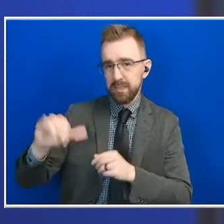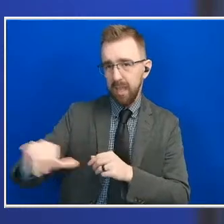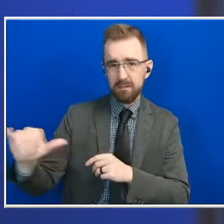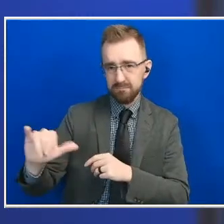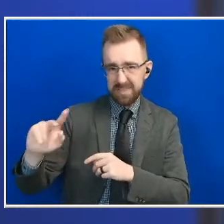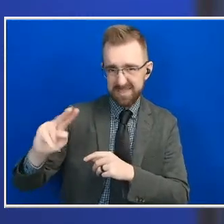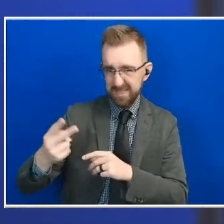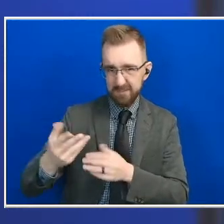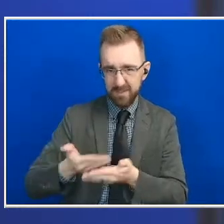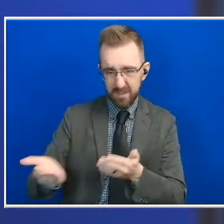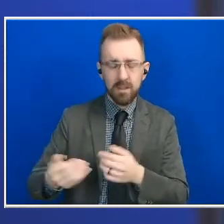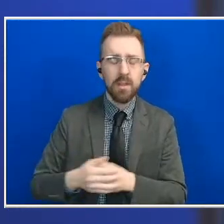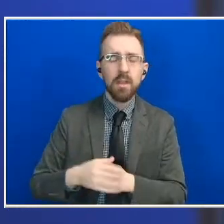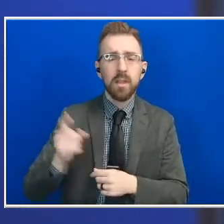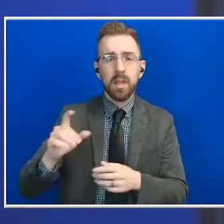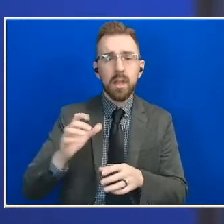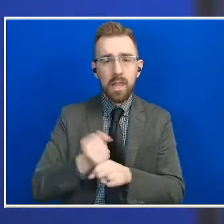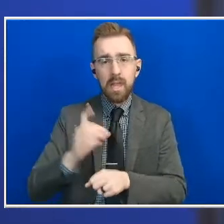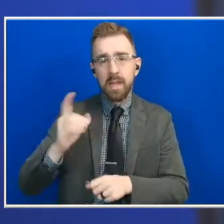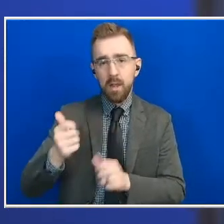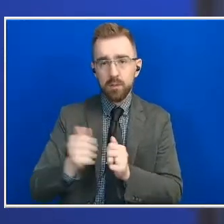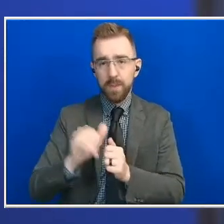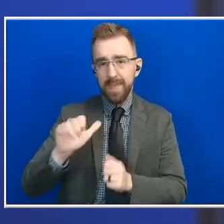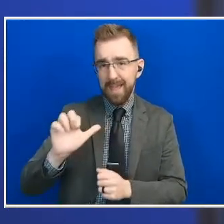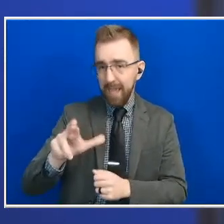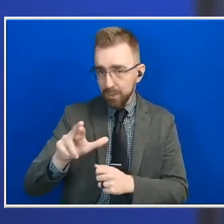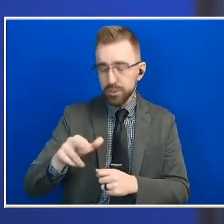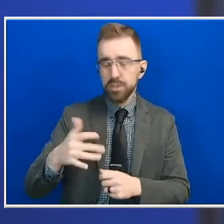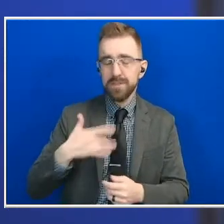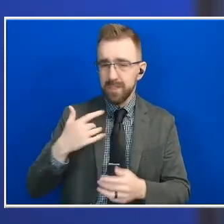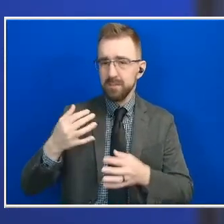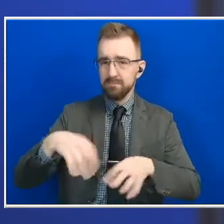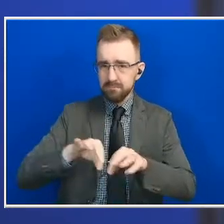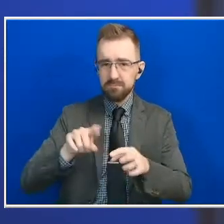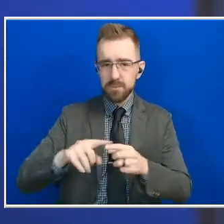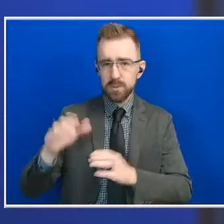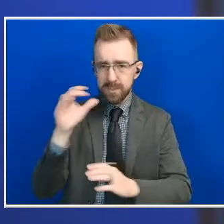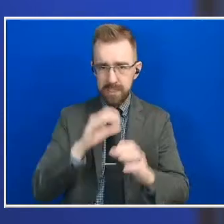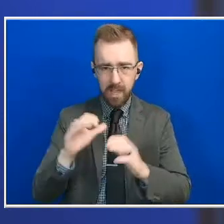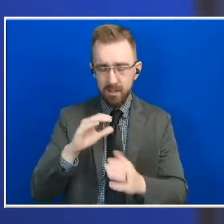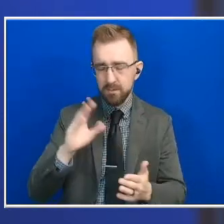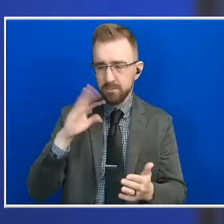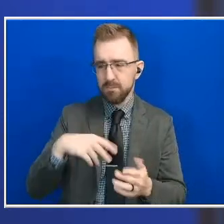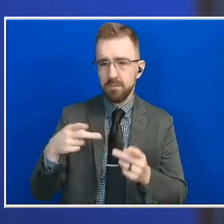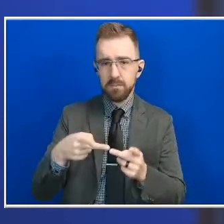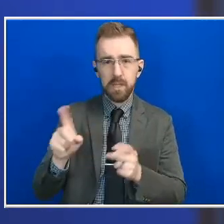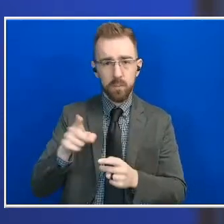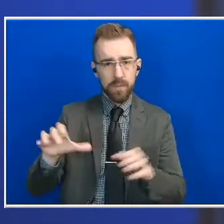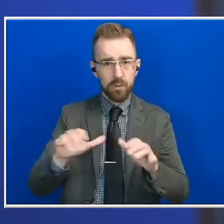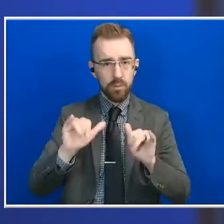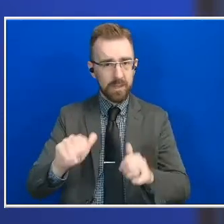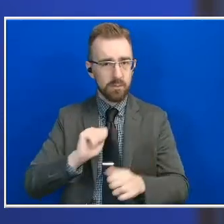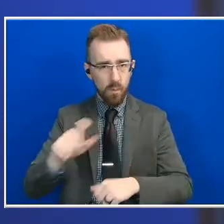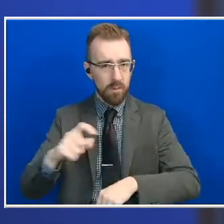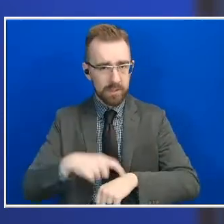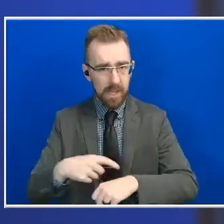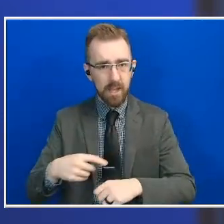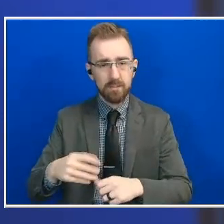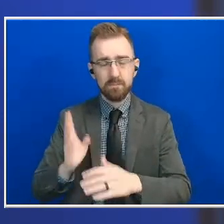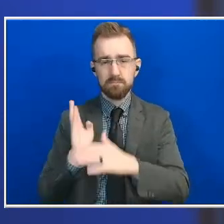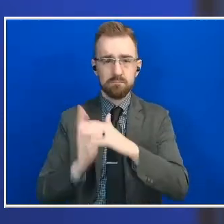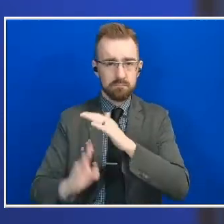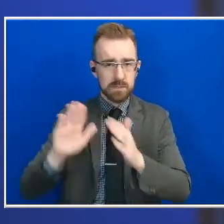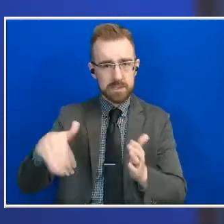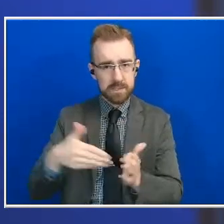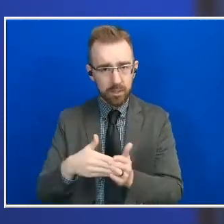thyroid cancer, I think it's really important to seek out, a place where they do this all the time, high volume center, because a lot of